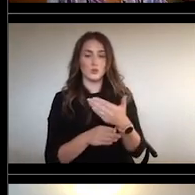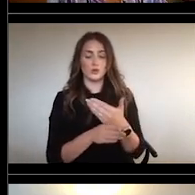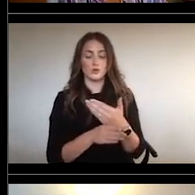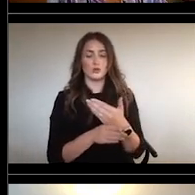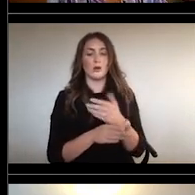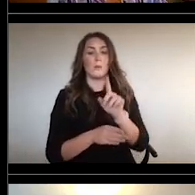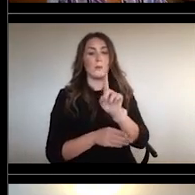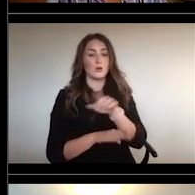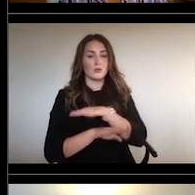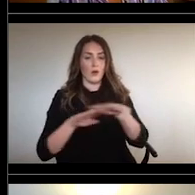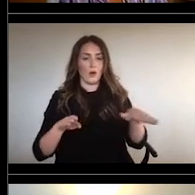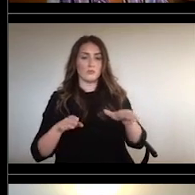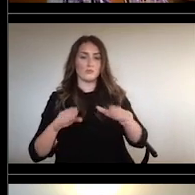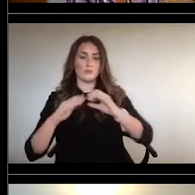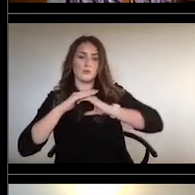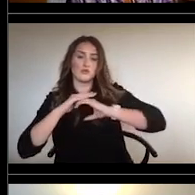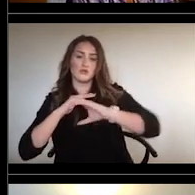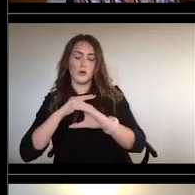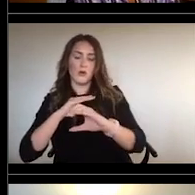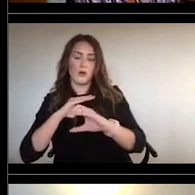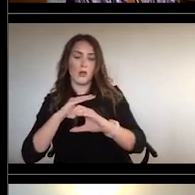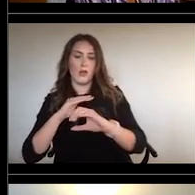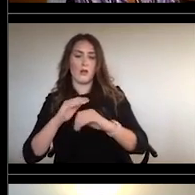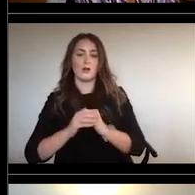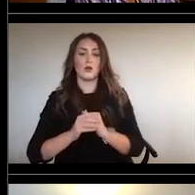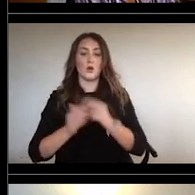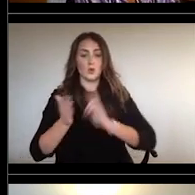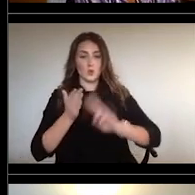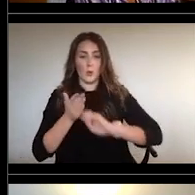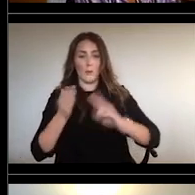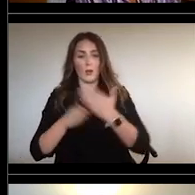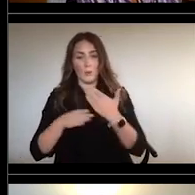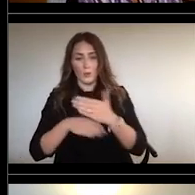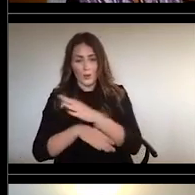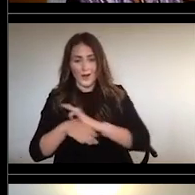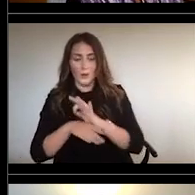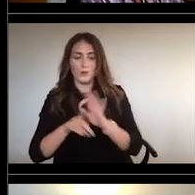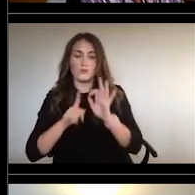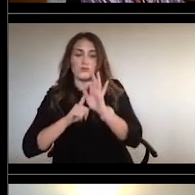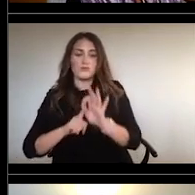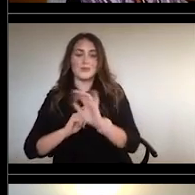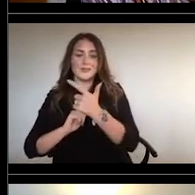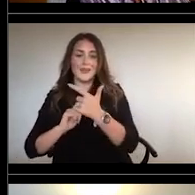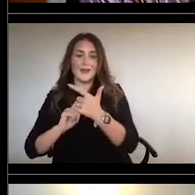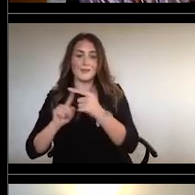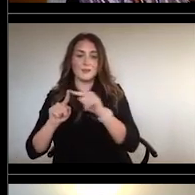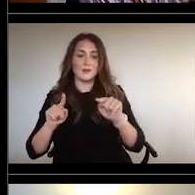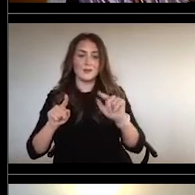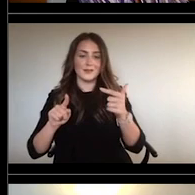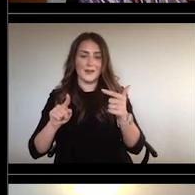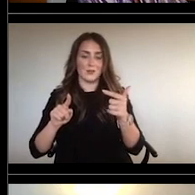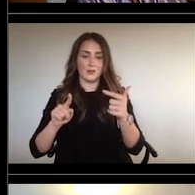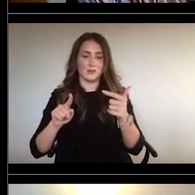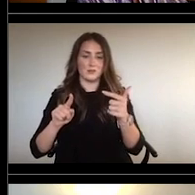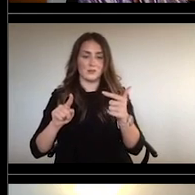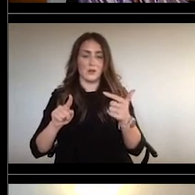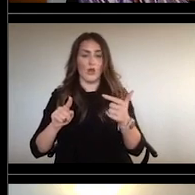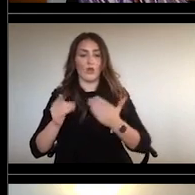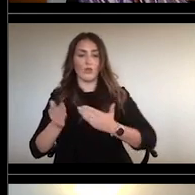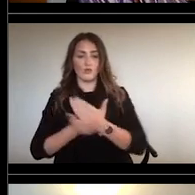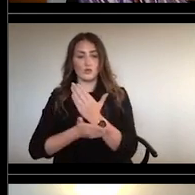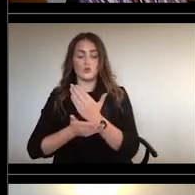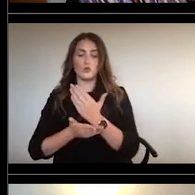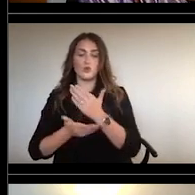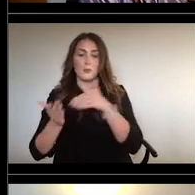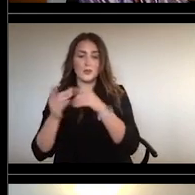of the tunnel activities, normal working hours are proposed to be 7 AM to 7 PM on weekdays and 7 AM to